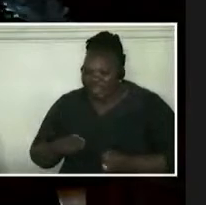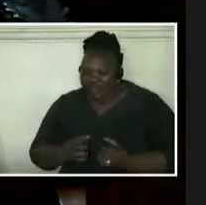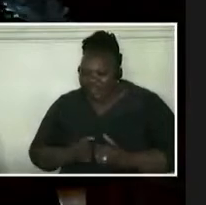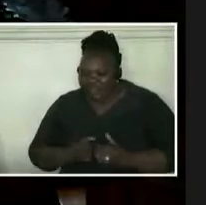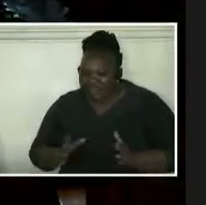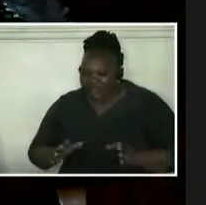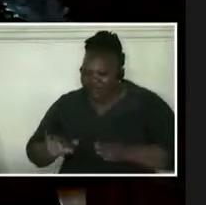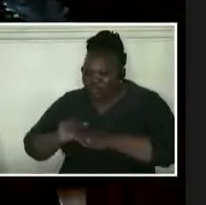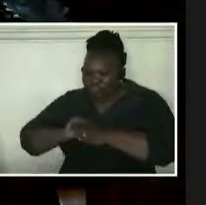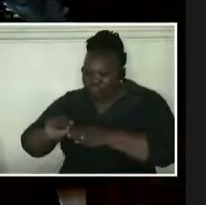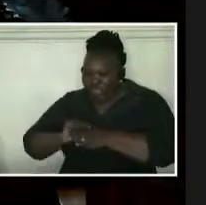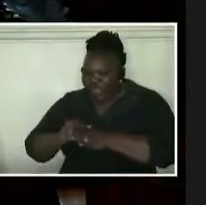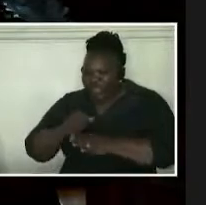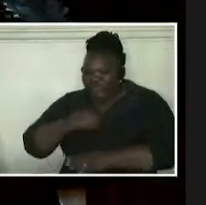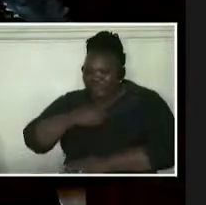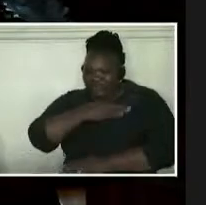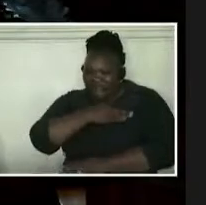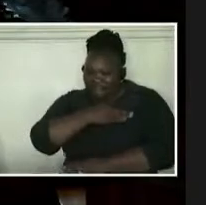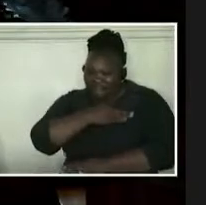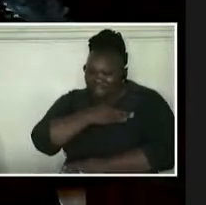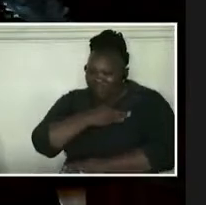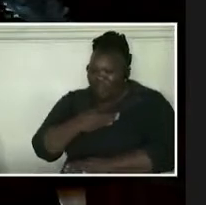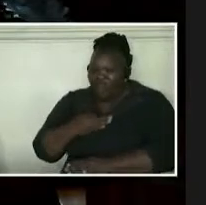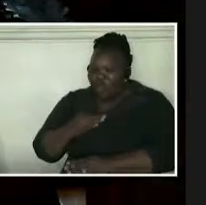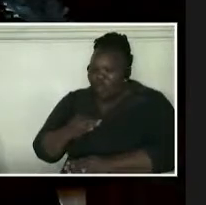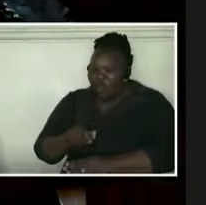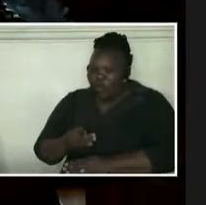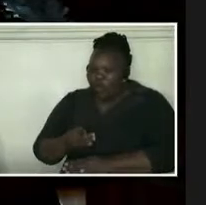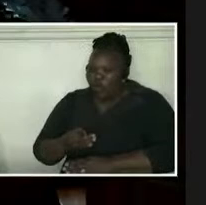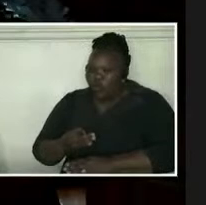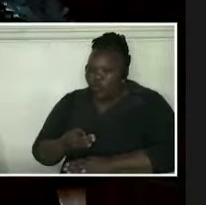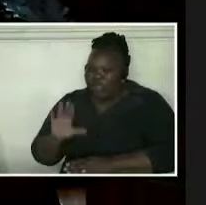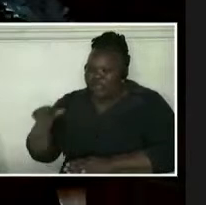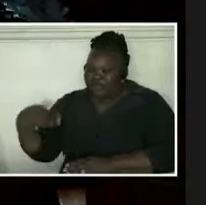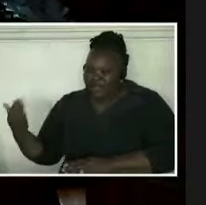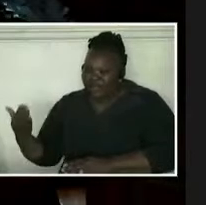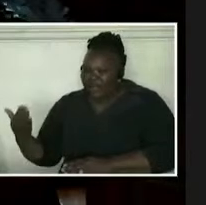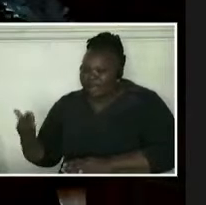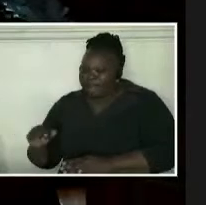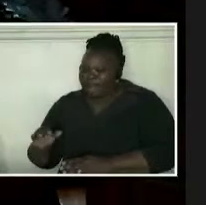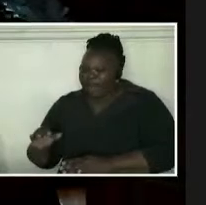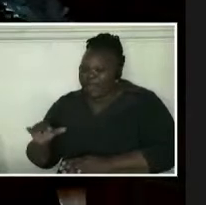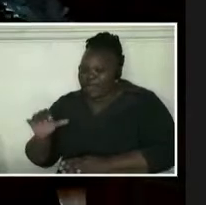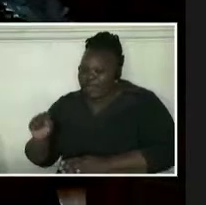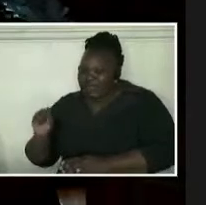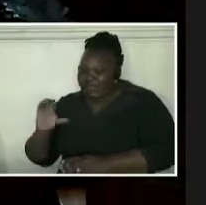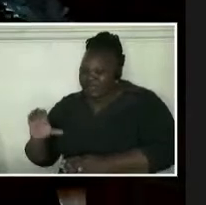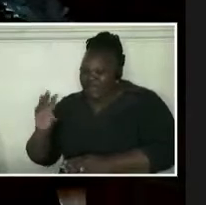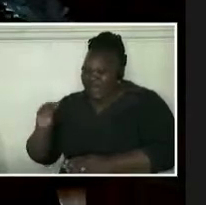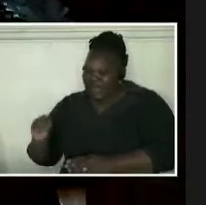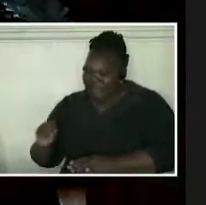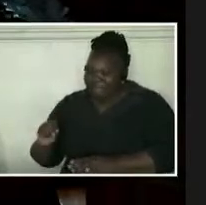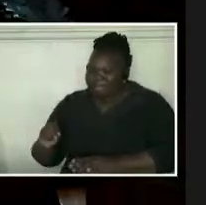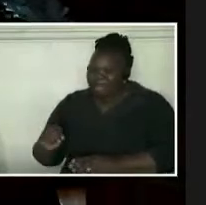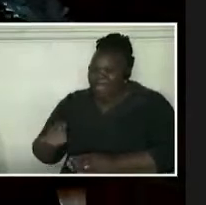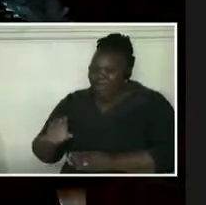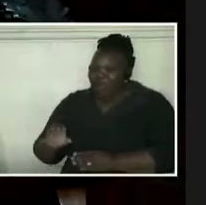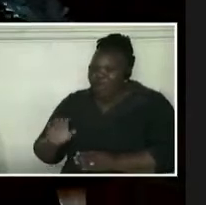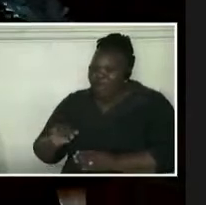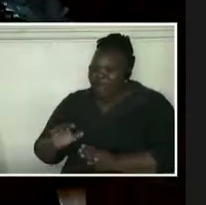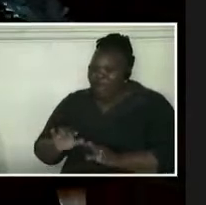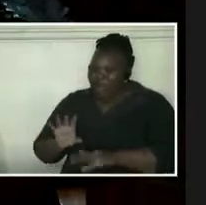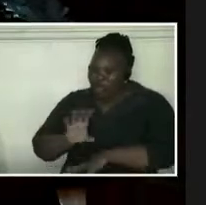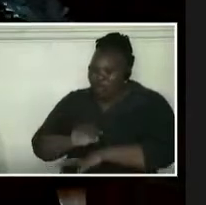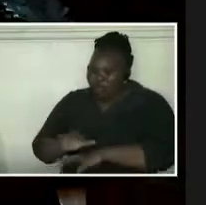with the training of staff as well as procurement of computer equipment in the identified facilities we have began to operationalize the system in